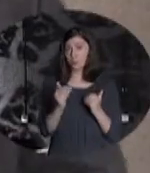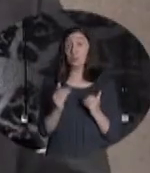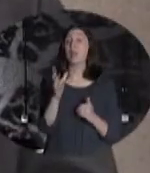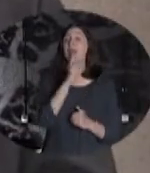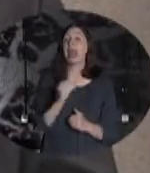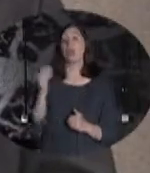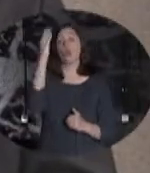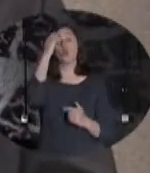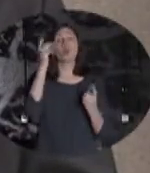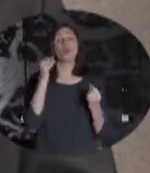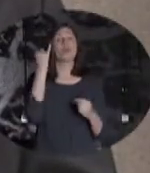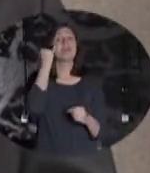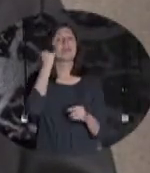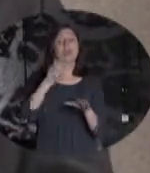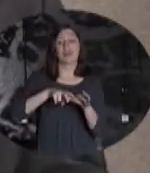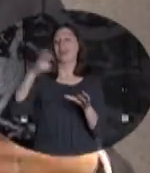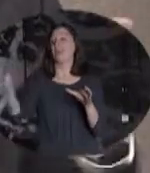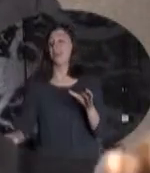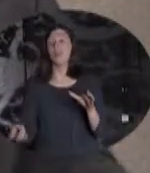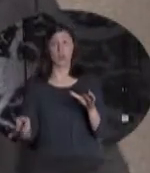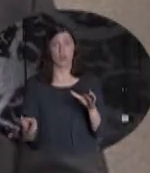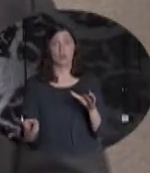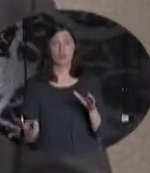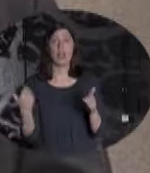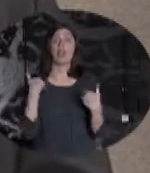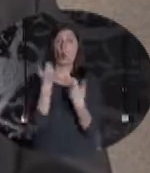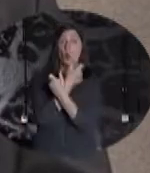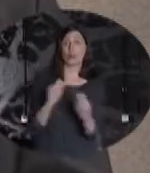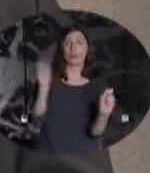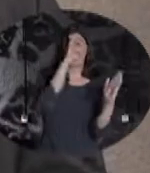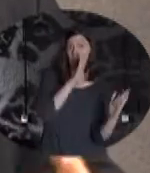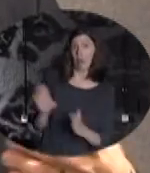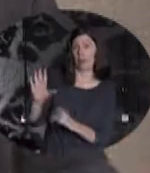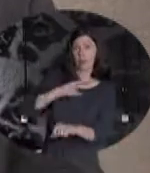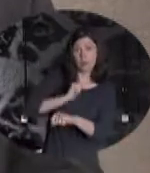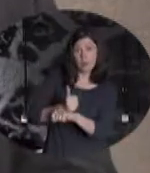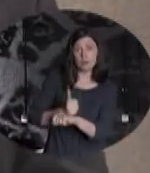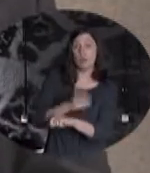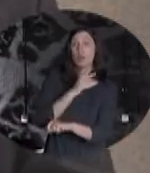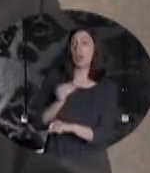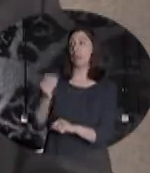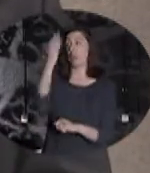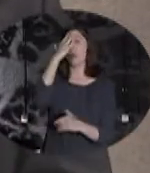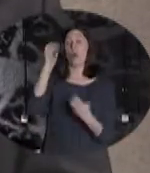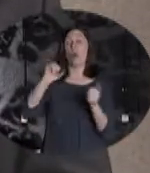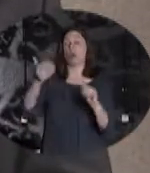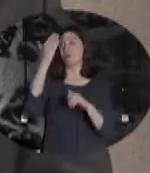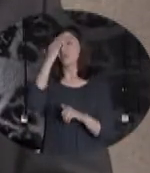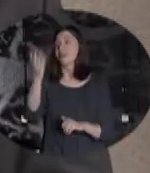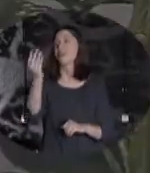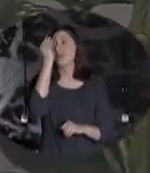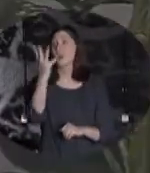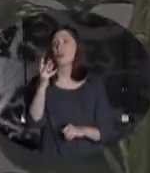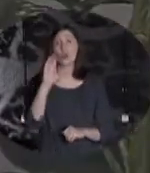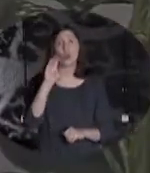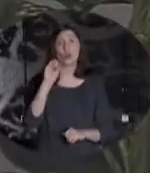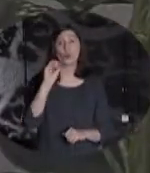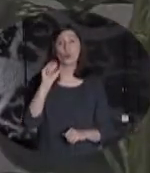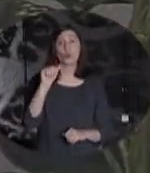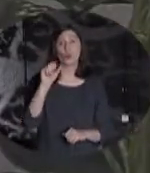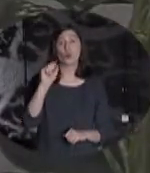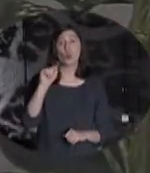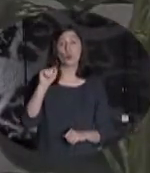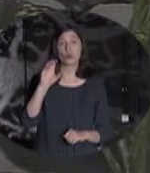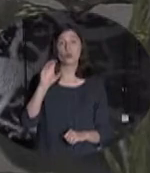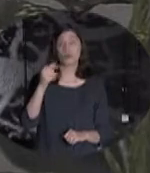overboard. Yes. You know, making sure that you're able to have a rescue plan or that you're able to know how to notify the Coast Guard and things like that. Yeah, and the being mindful of other